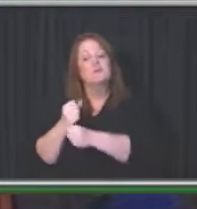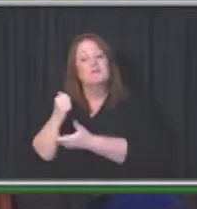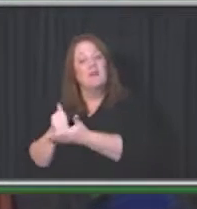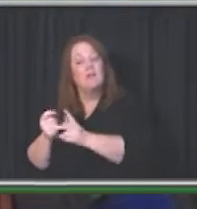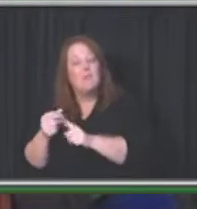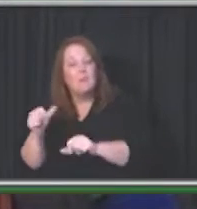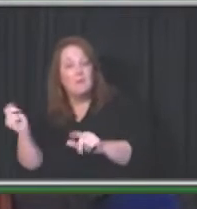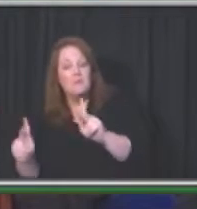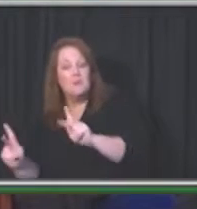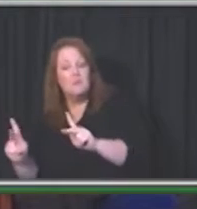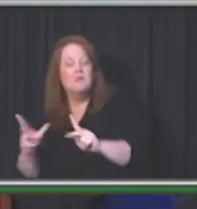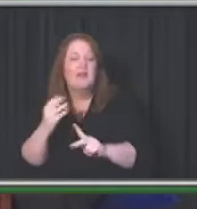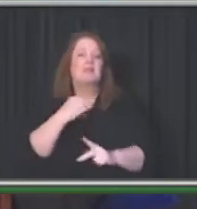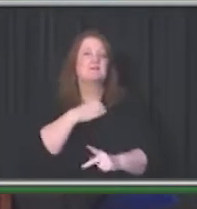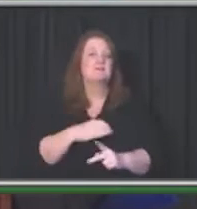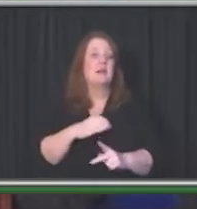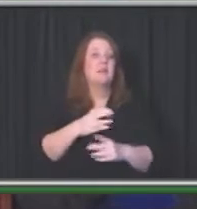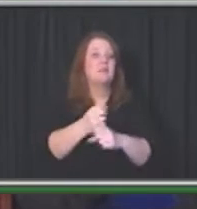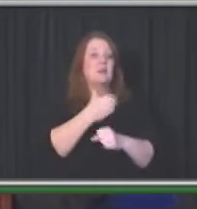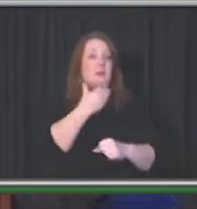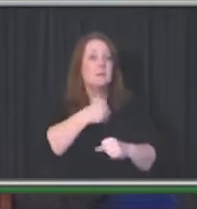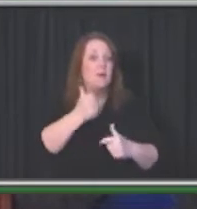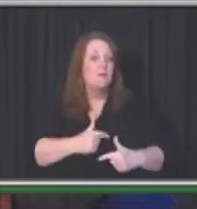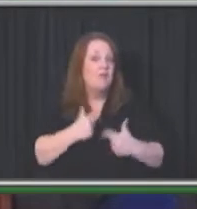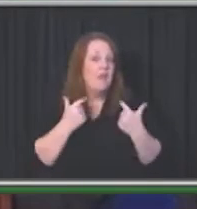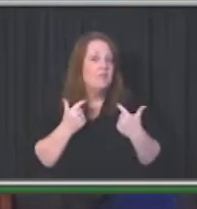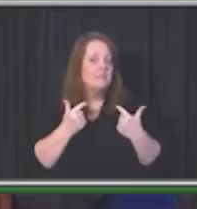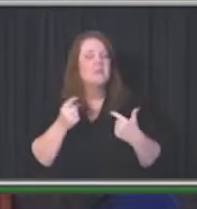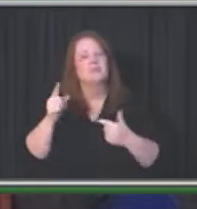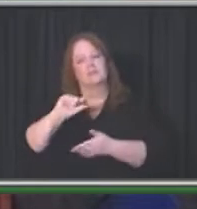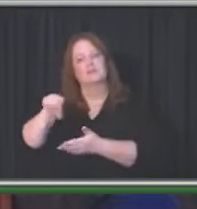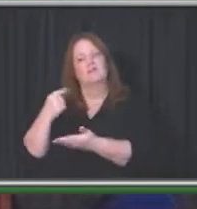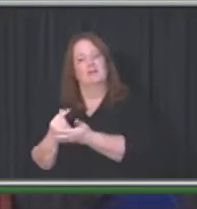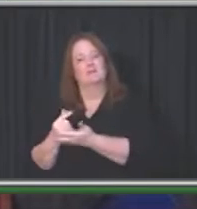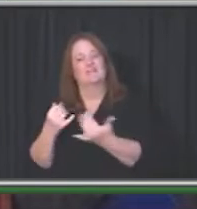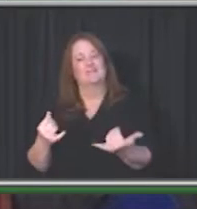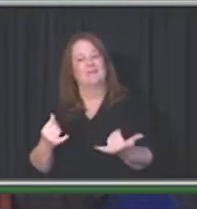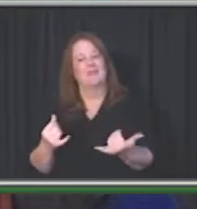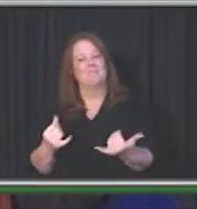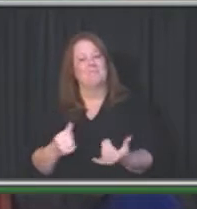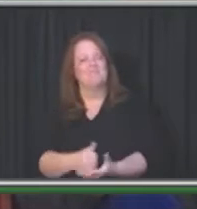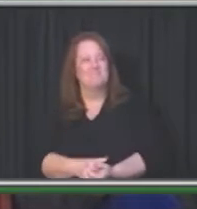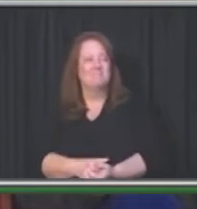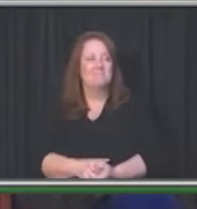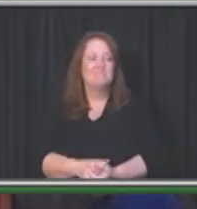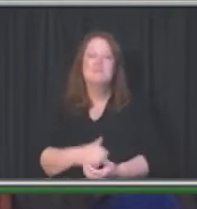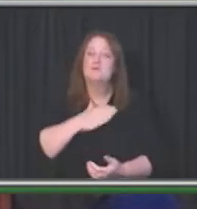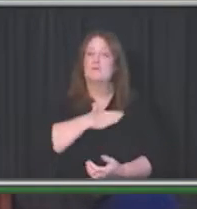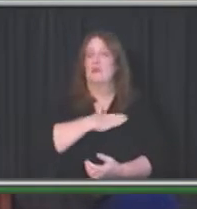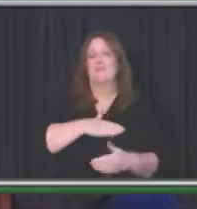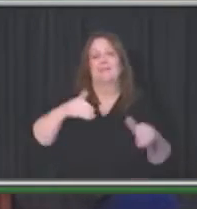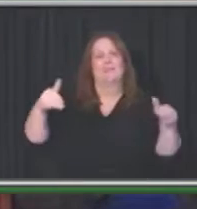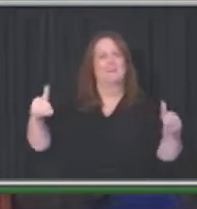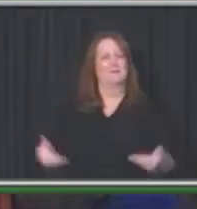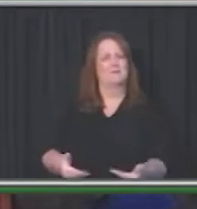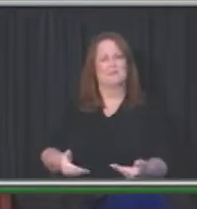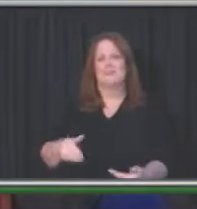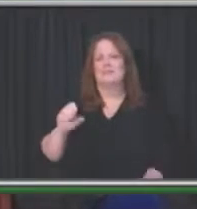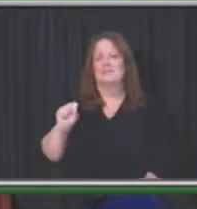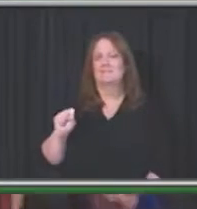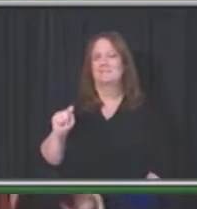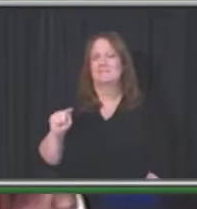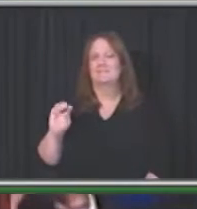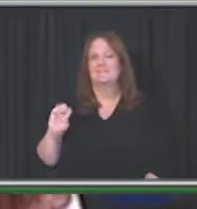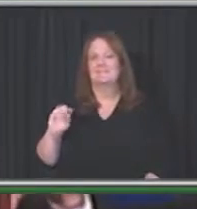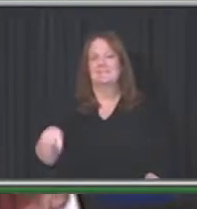better life, Stephanie worked hard and is graduating today. It gives me great pleasure to introduce today's student speaker, Stephanie Kramer.